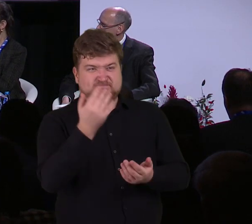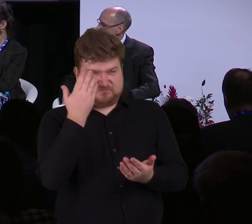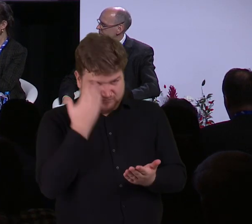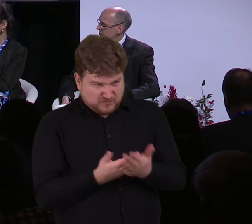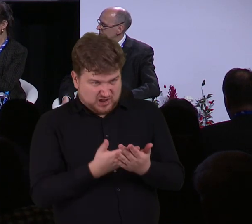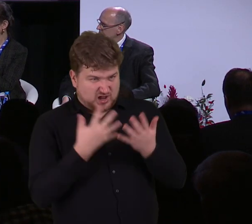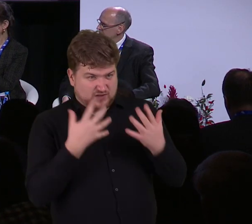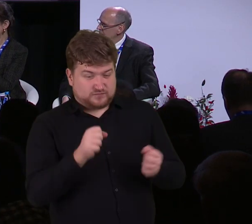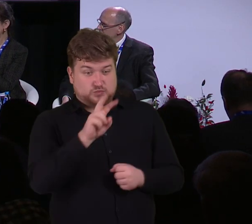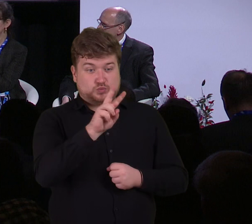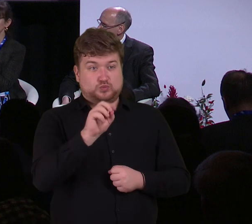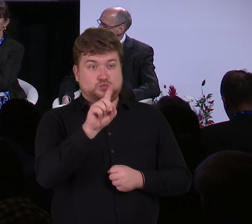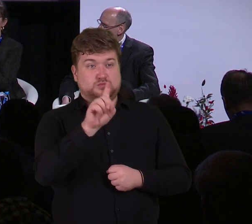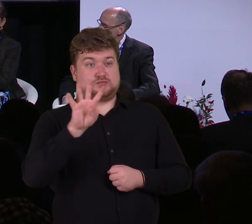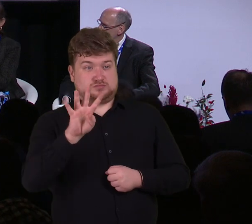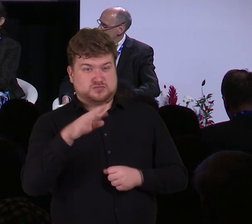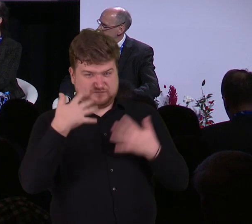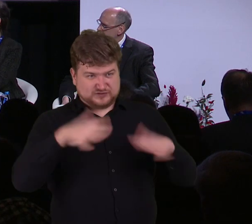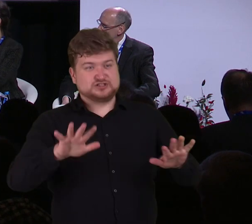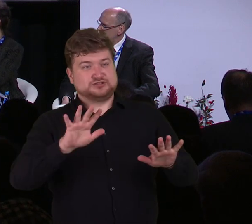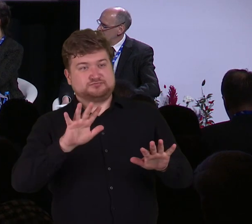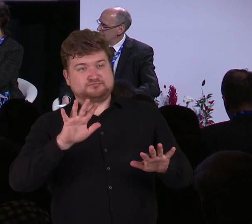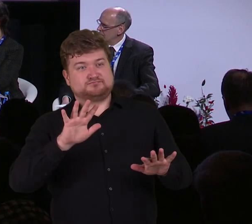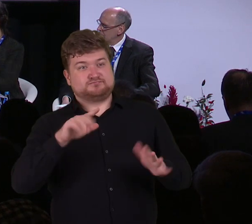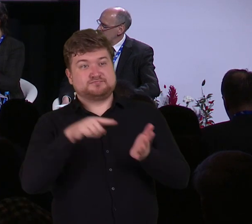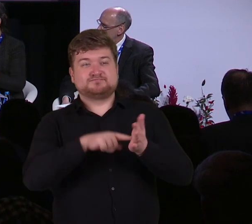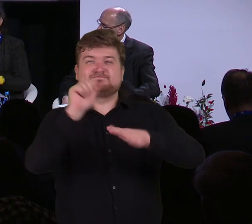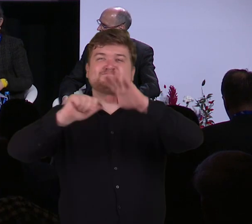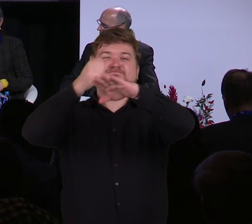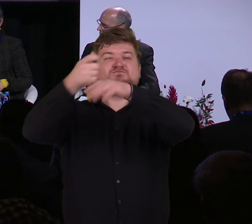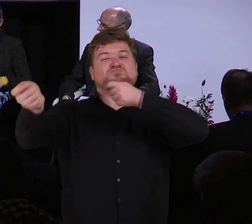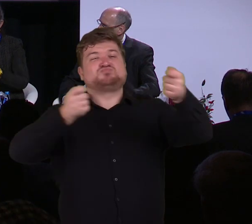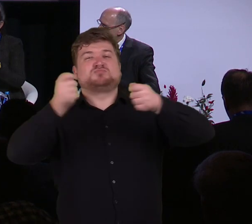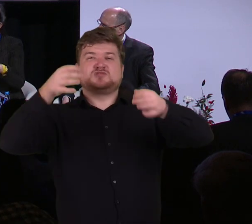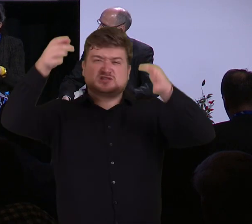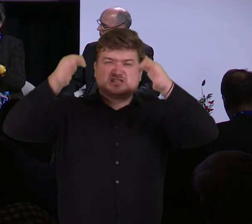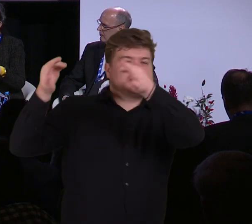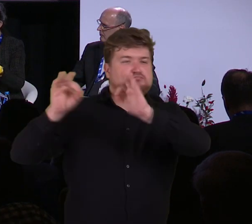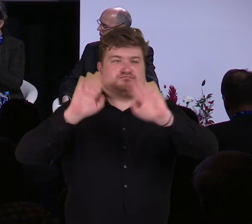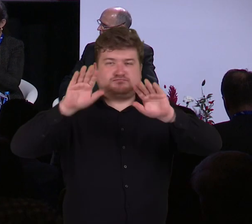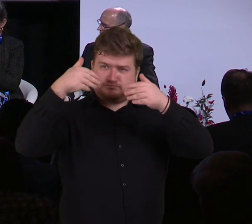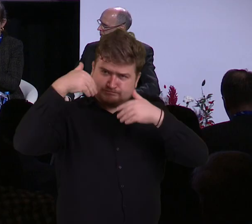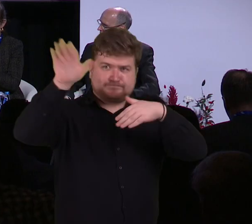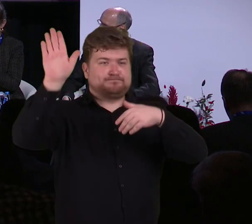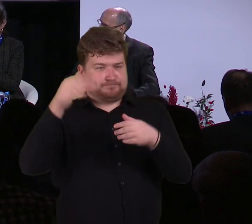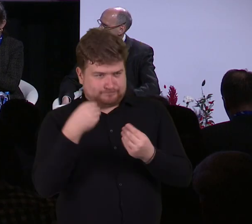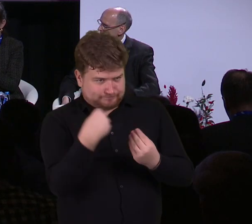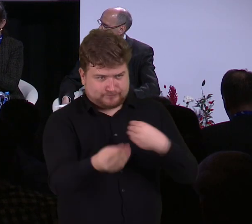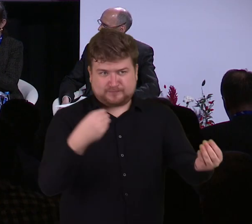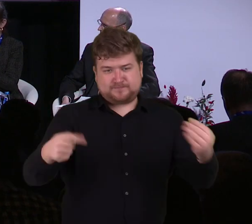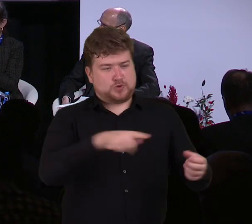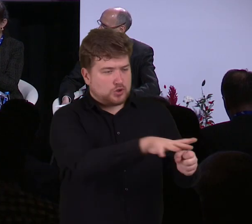regions the management of the European funds. So I'll talk first of